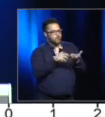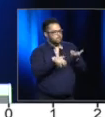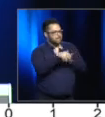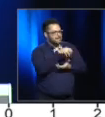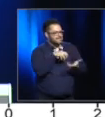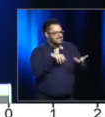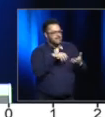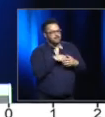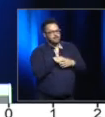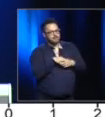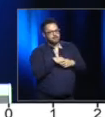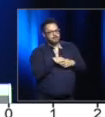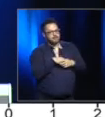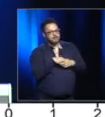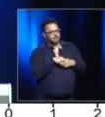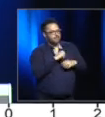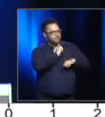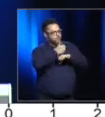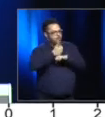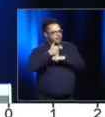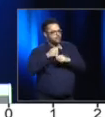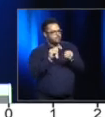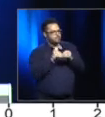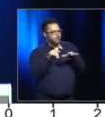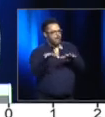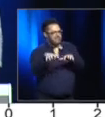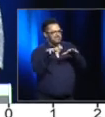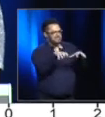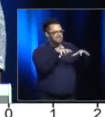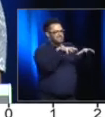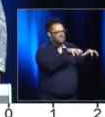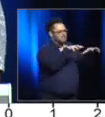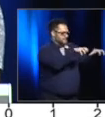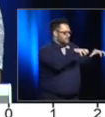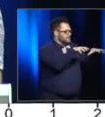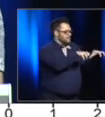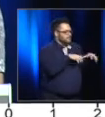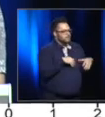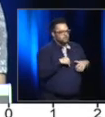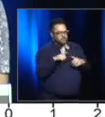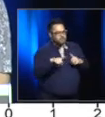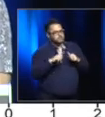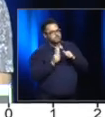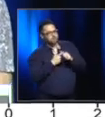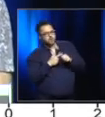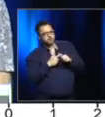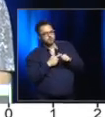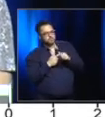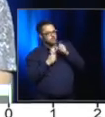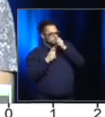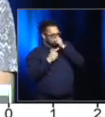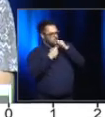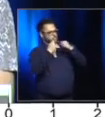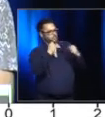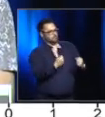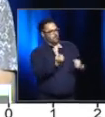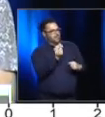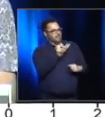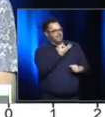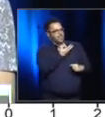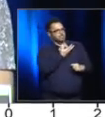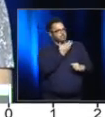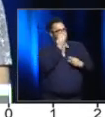the formation of ice and so forth. So this was the first, not the first, but this was a nice strong indication of the fact that the